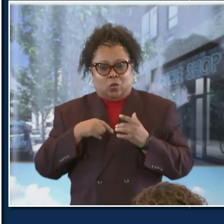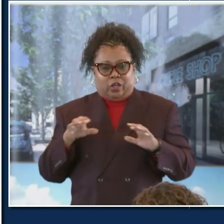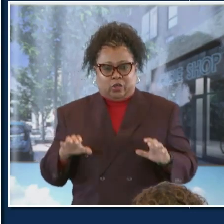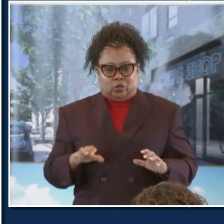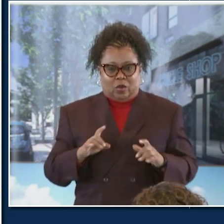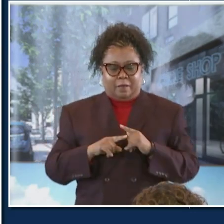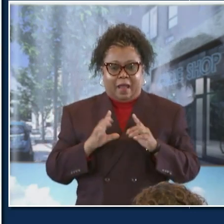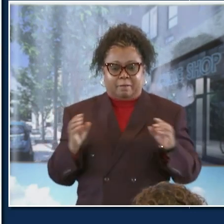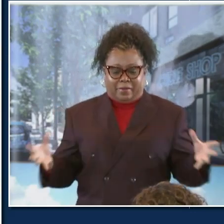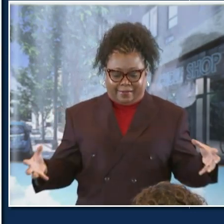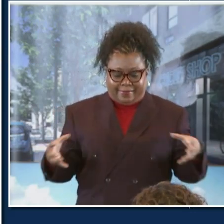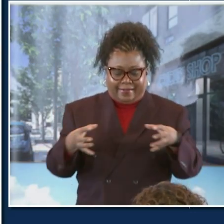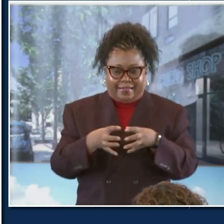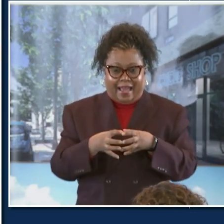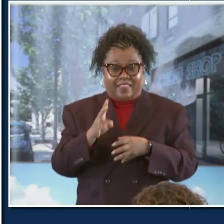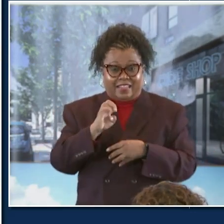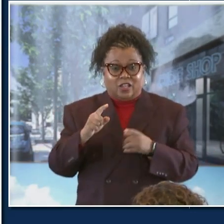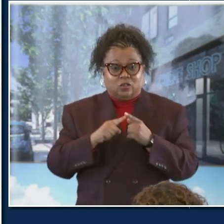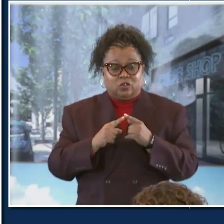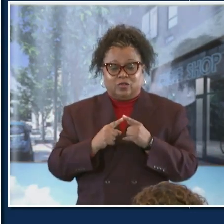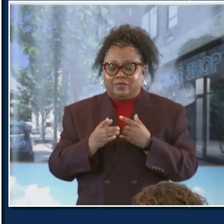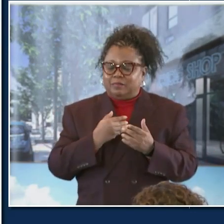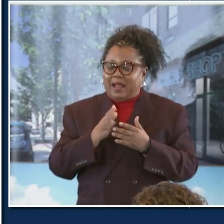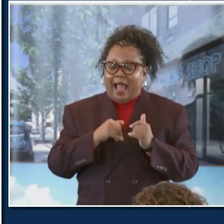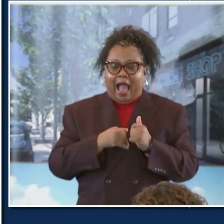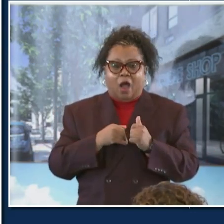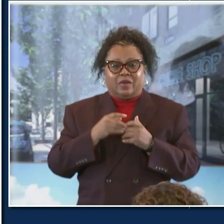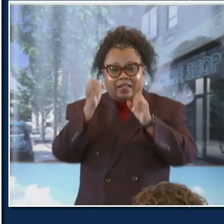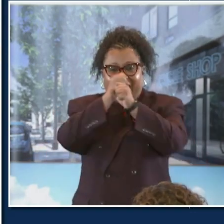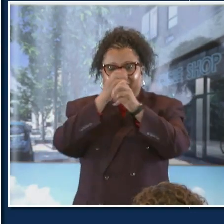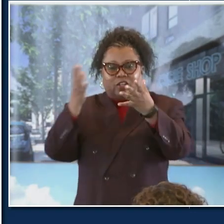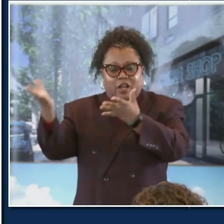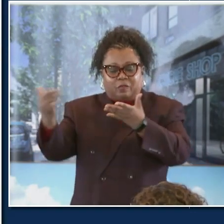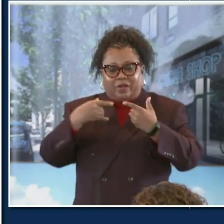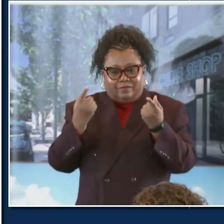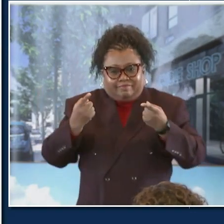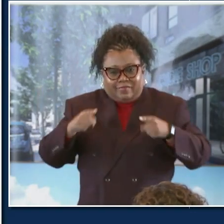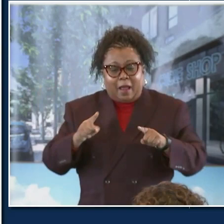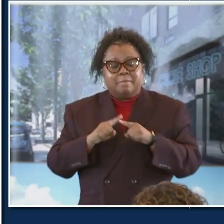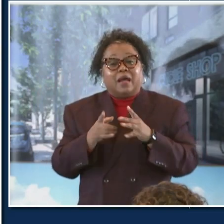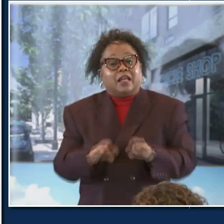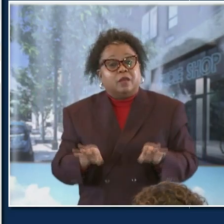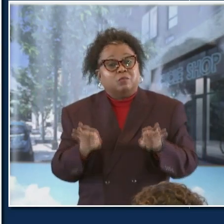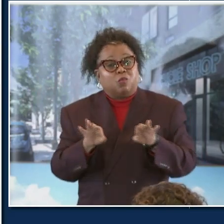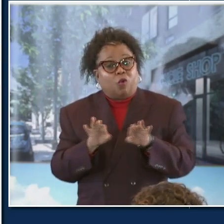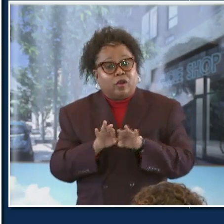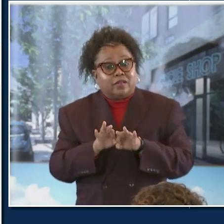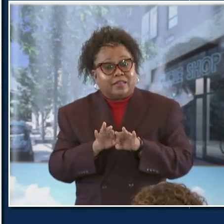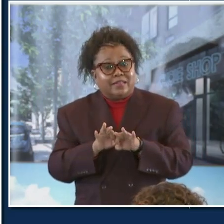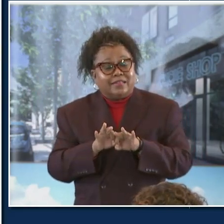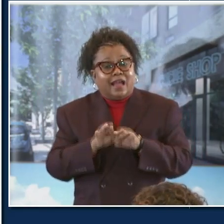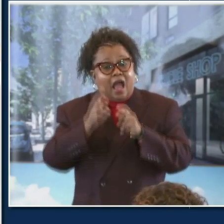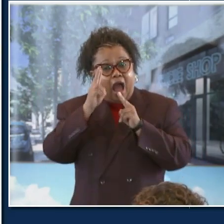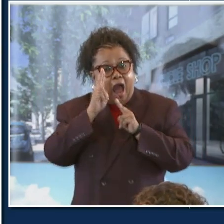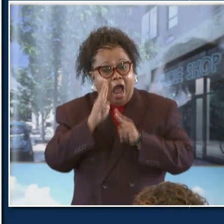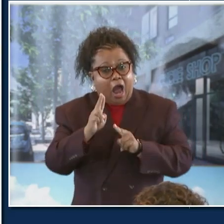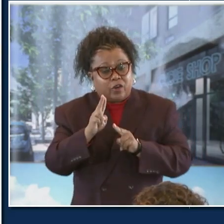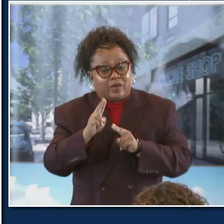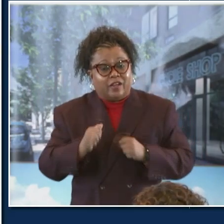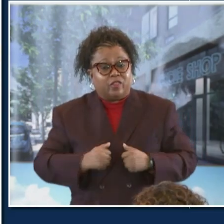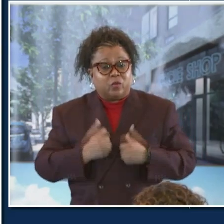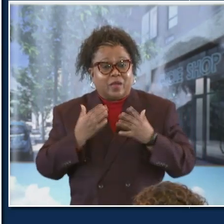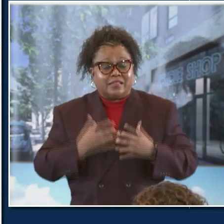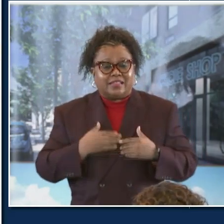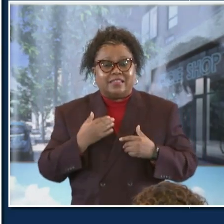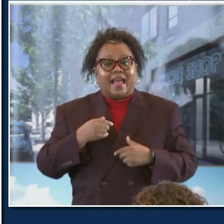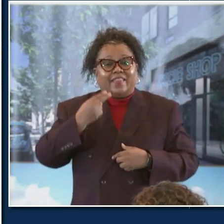doing by putting together the deal teams, by having the vision and bringing it to life, but importantly, honoring the residents